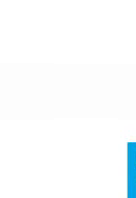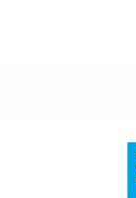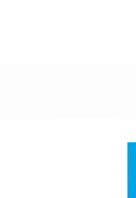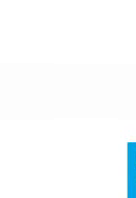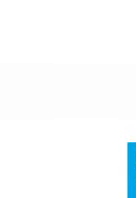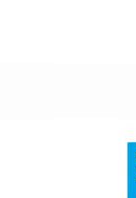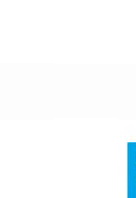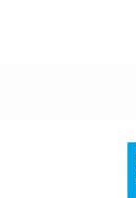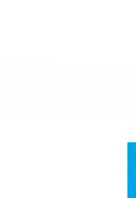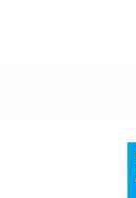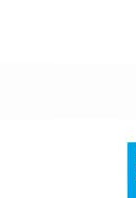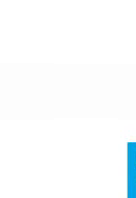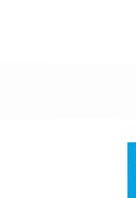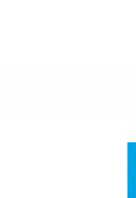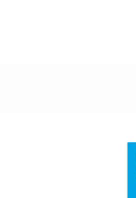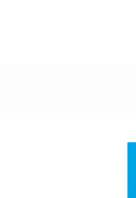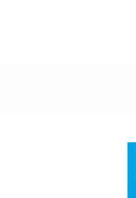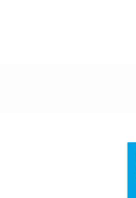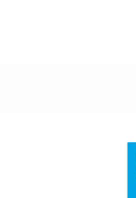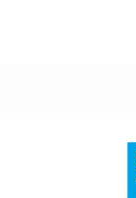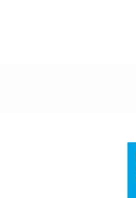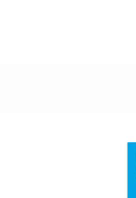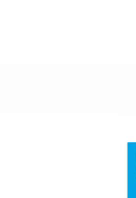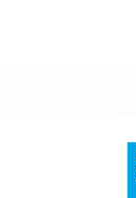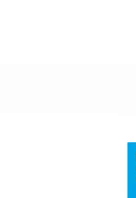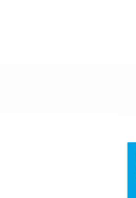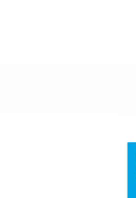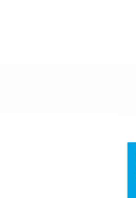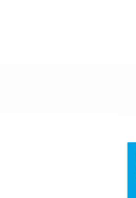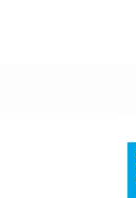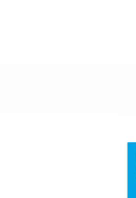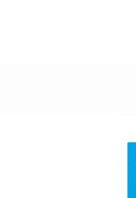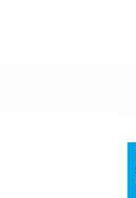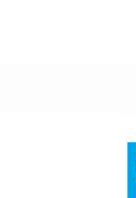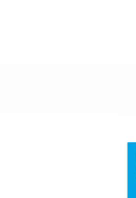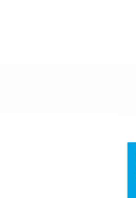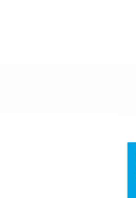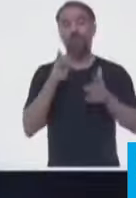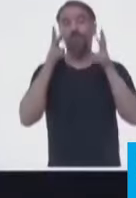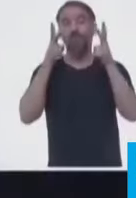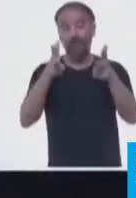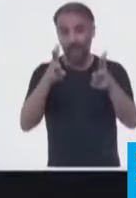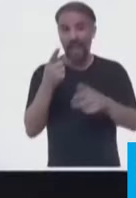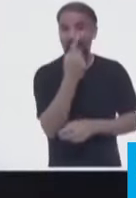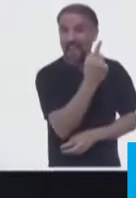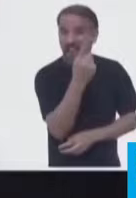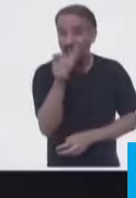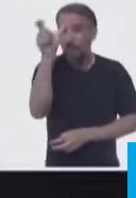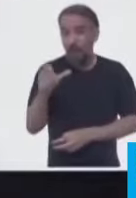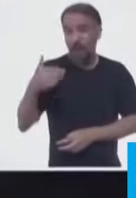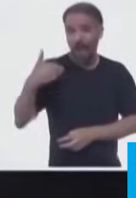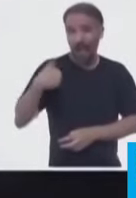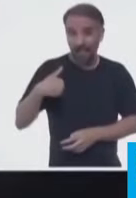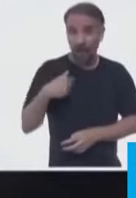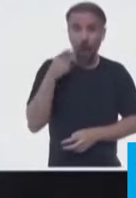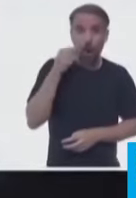with more than a third of the almost 25 million votes cast. In his victory speech, Massa reached out to the third of voters who voted for neither him nor